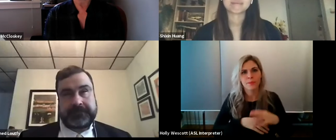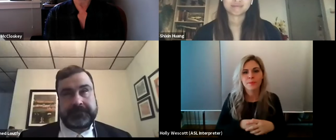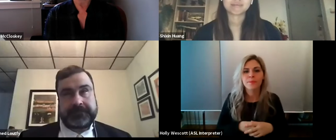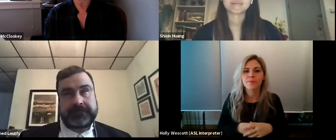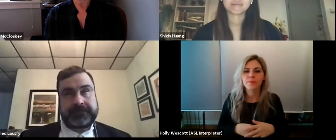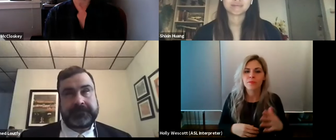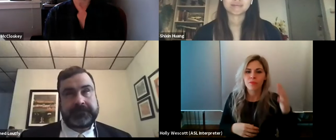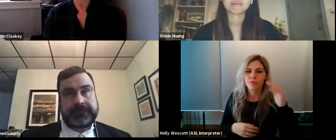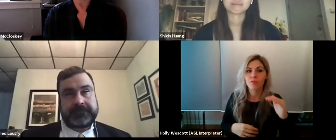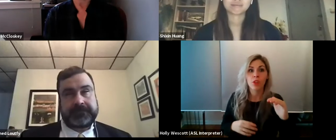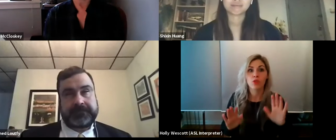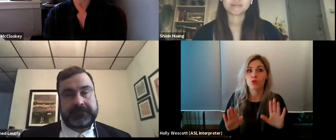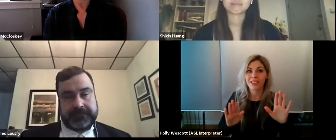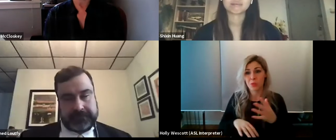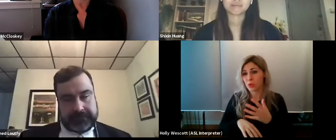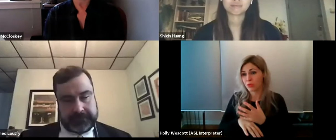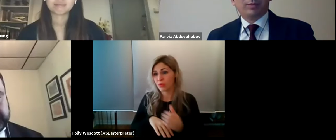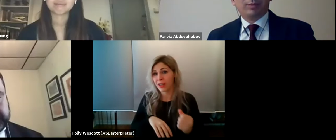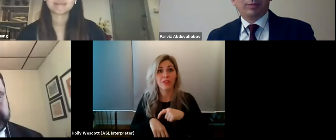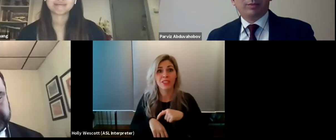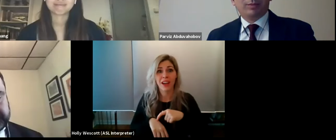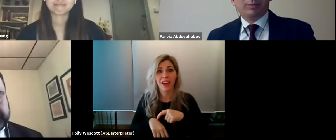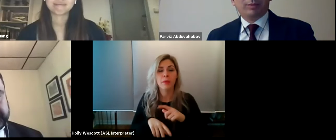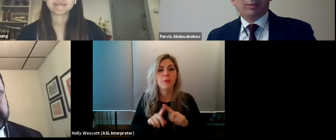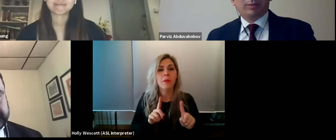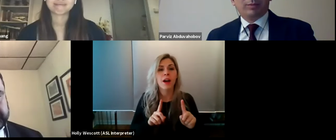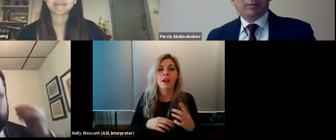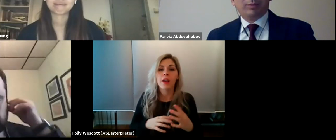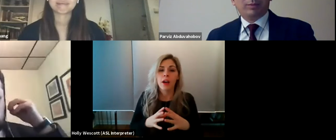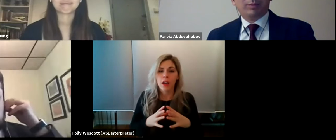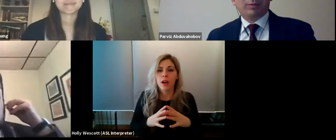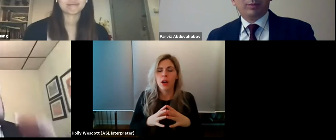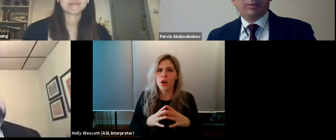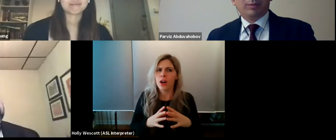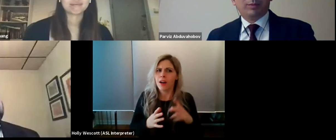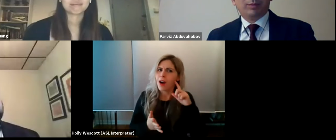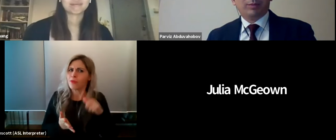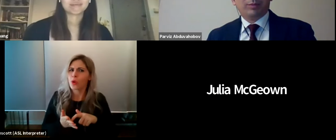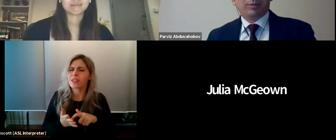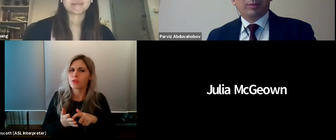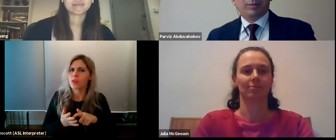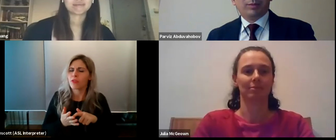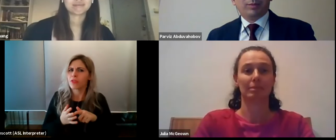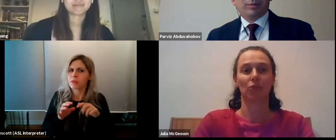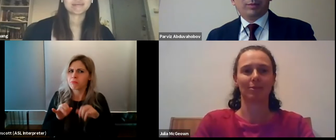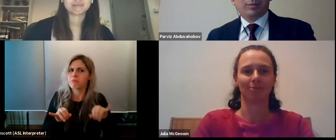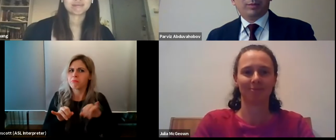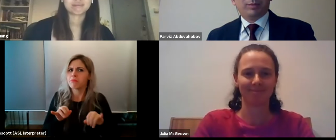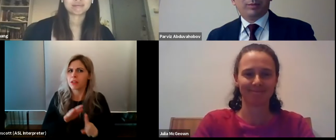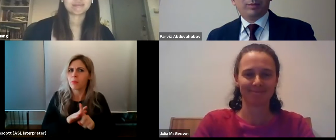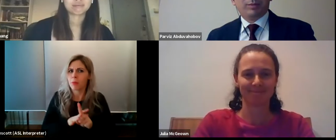so we're running out of time, but one thing that I think we've heard over and over today is